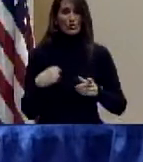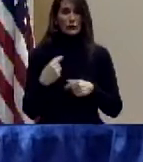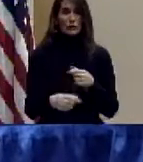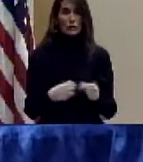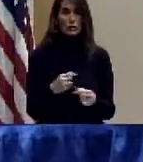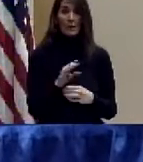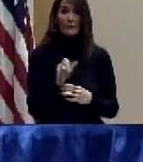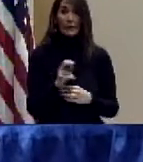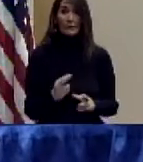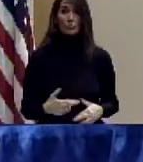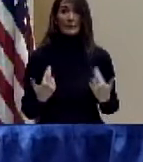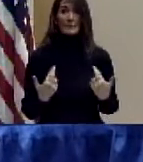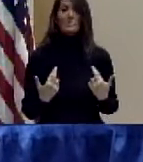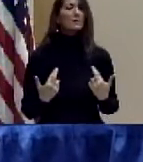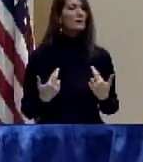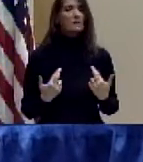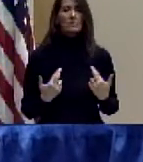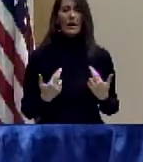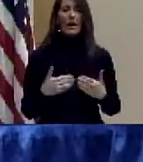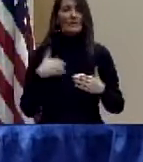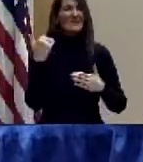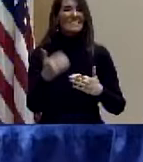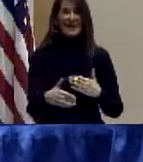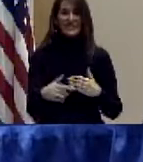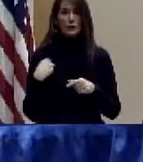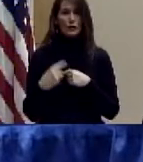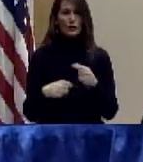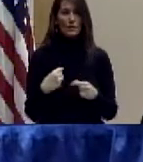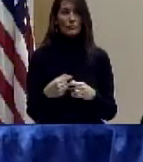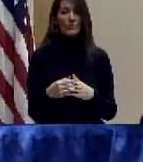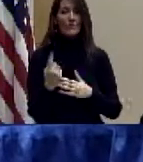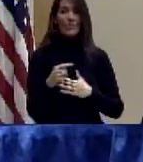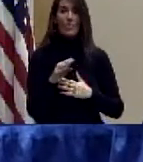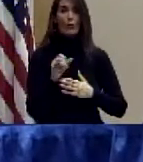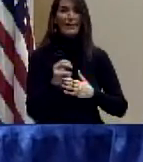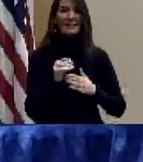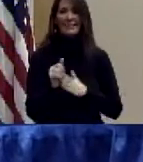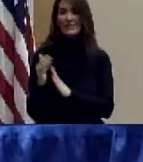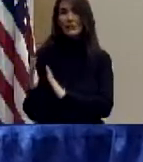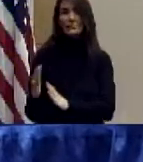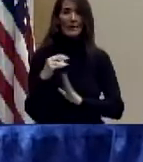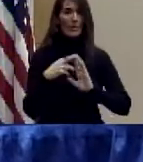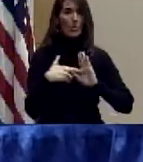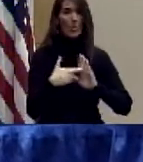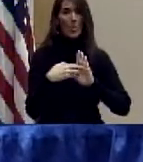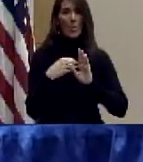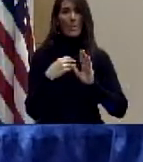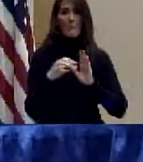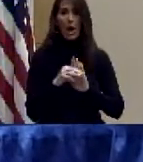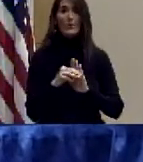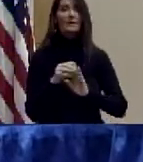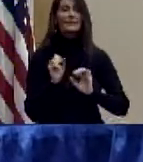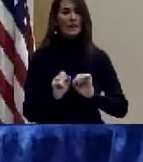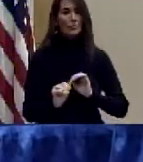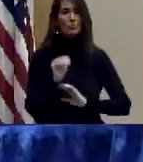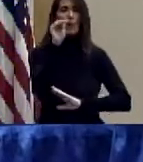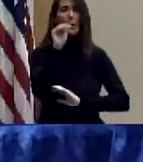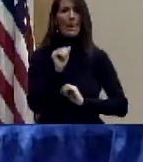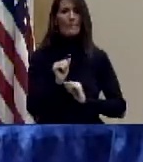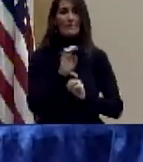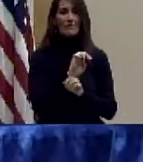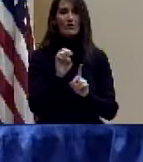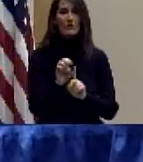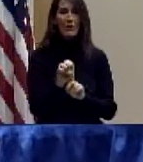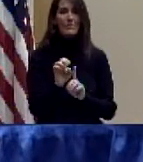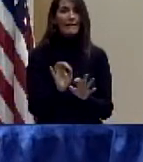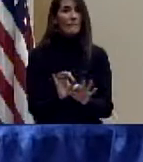Brighton residents, our next generation of Brighton leaders and role models, can grow up in an environment